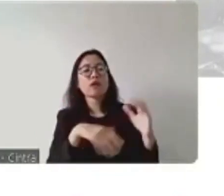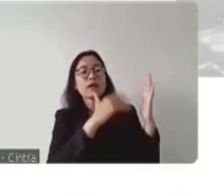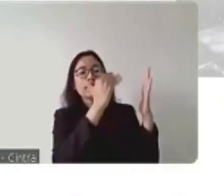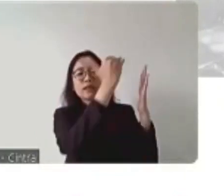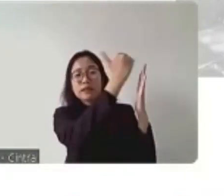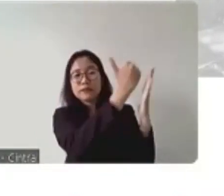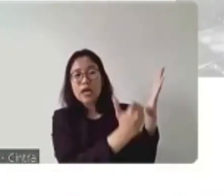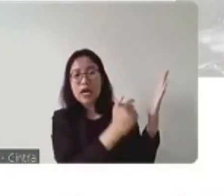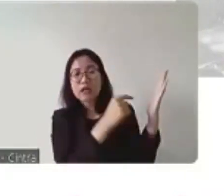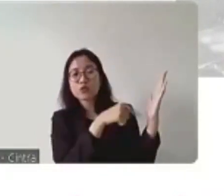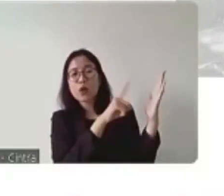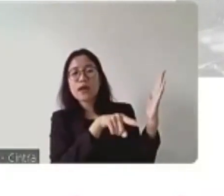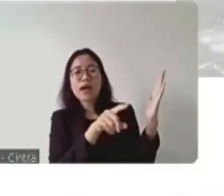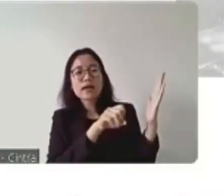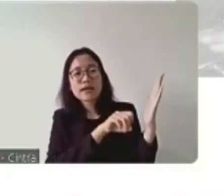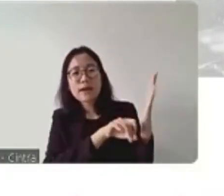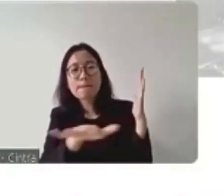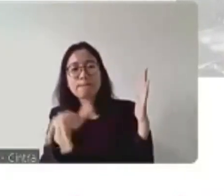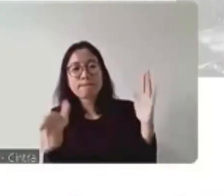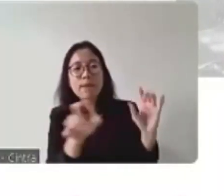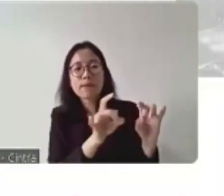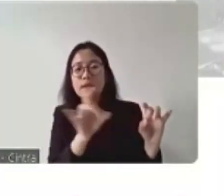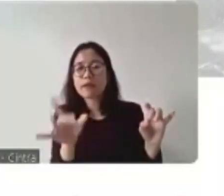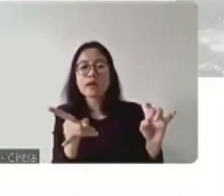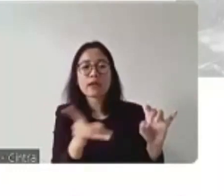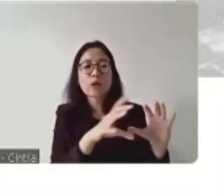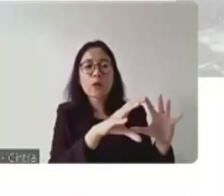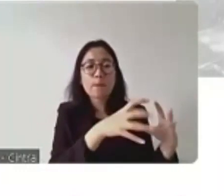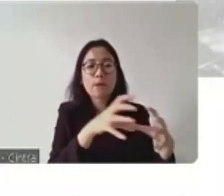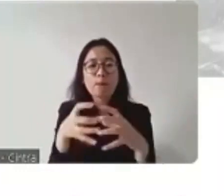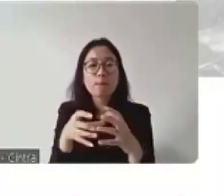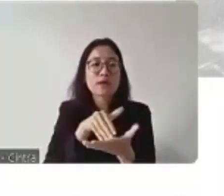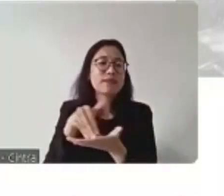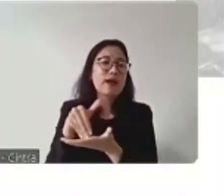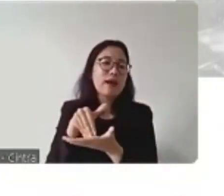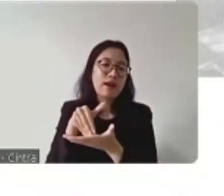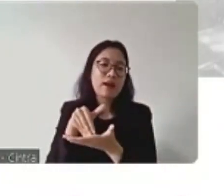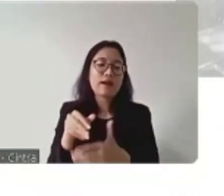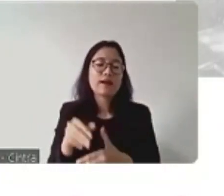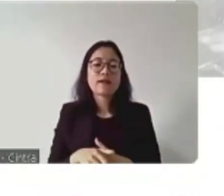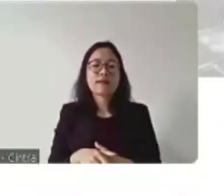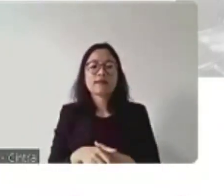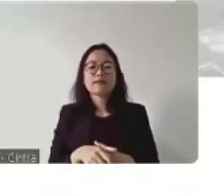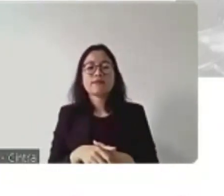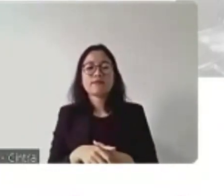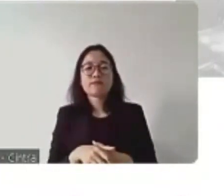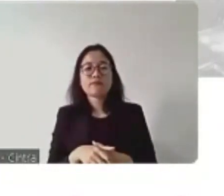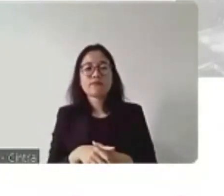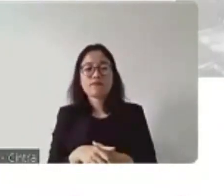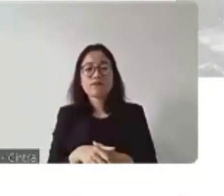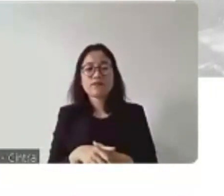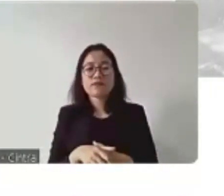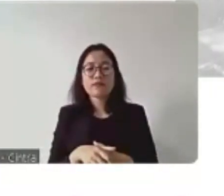for example, of having safe and active clean transportation, if you're thinking on